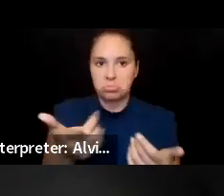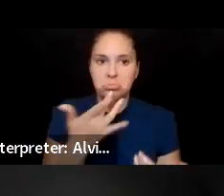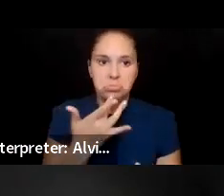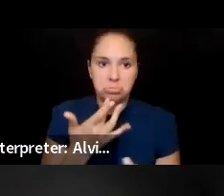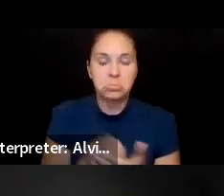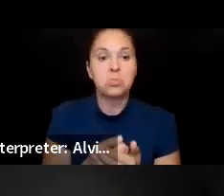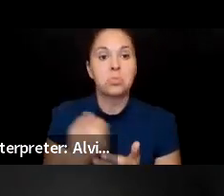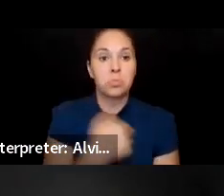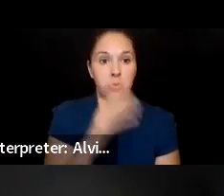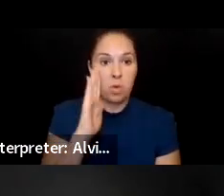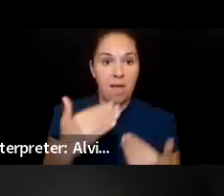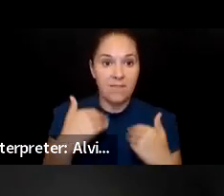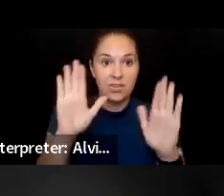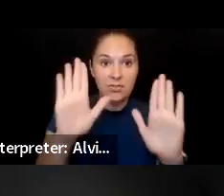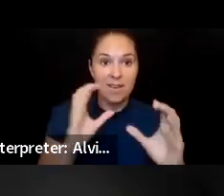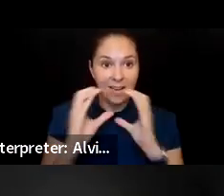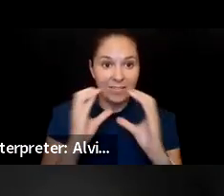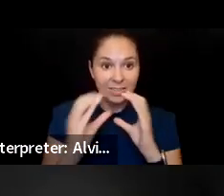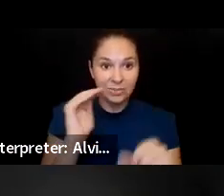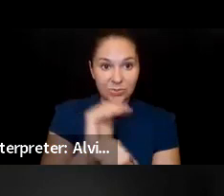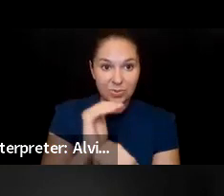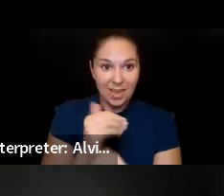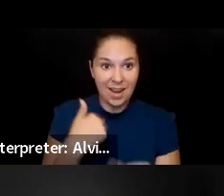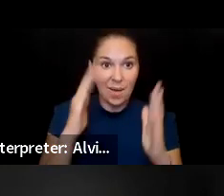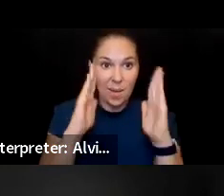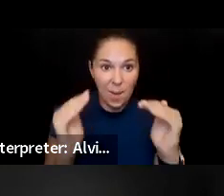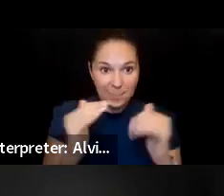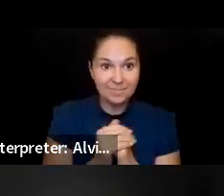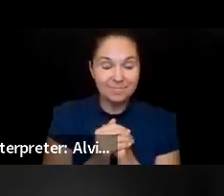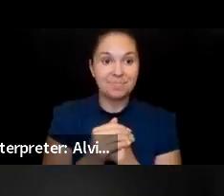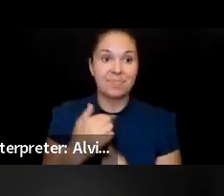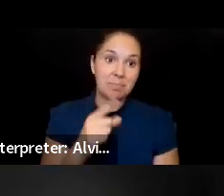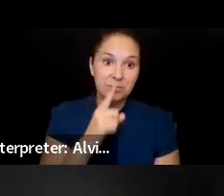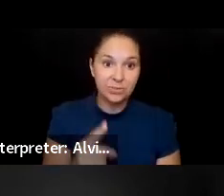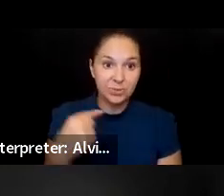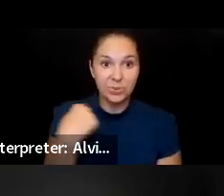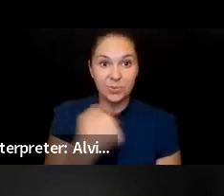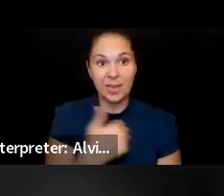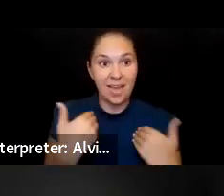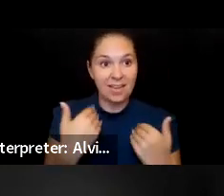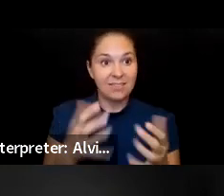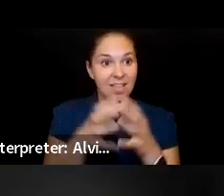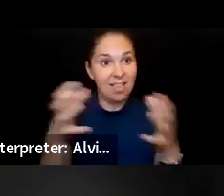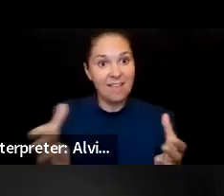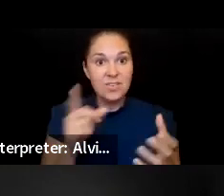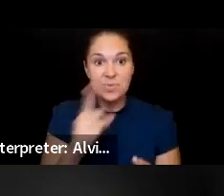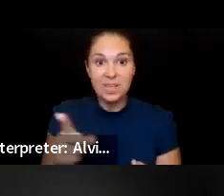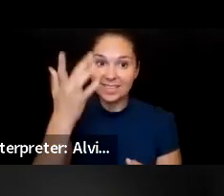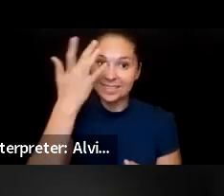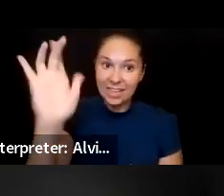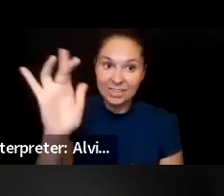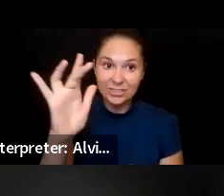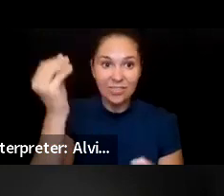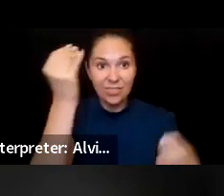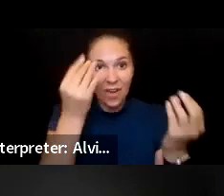We're going to have a lot of really great conversations tonight, I hope. I'm sure we got a lot of really intelligent and